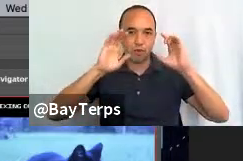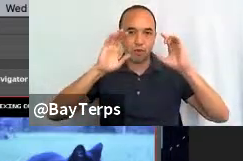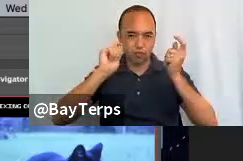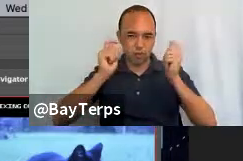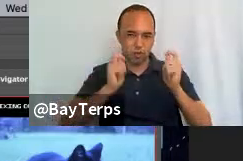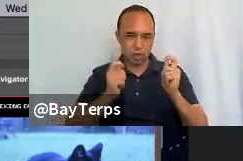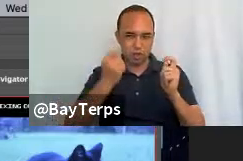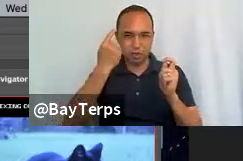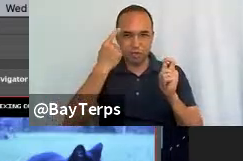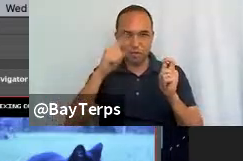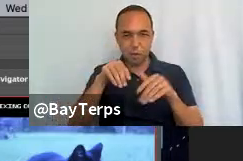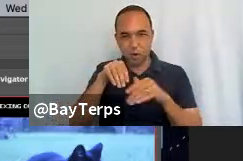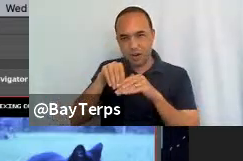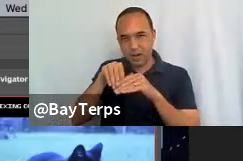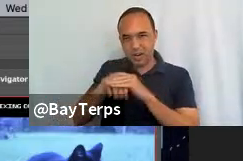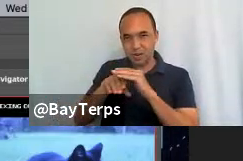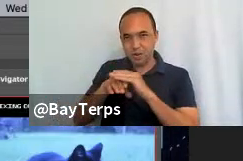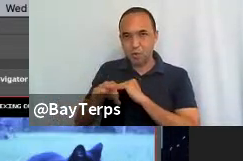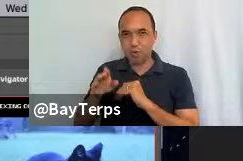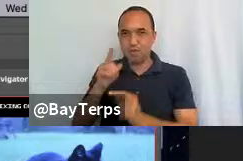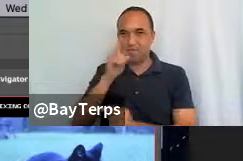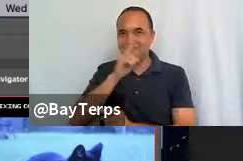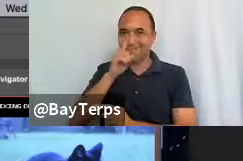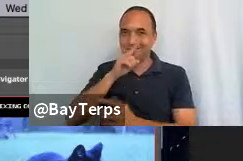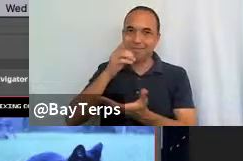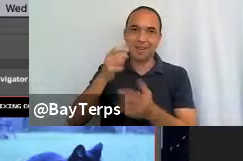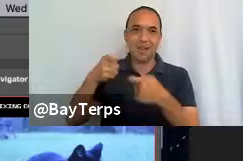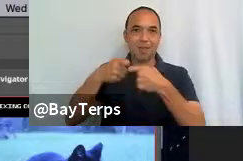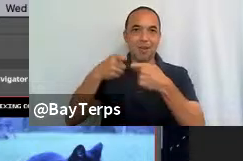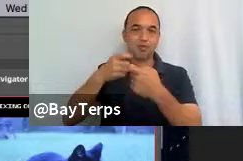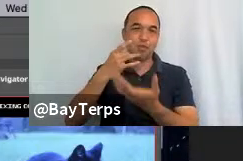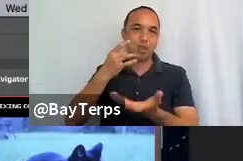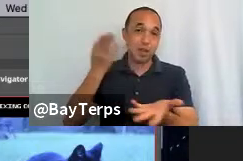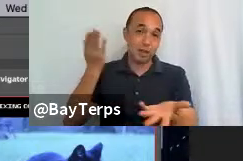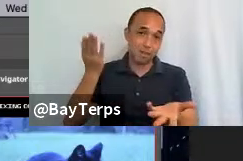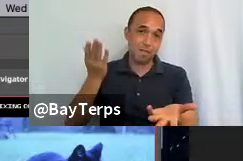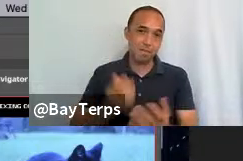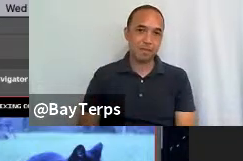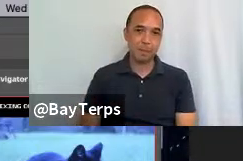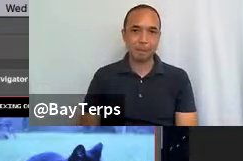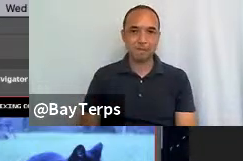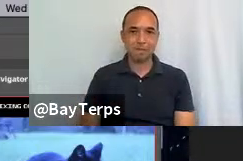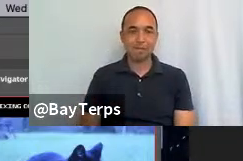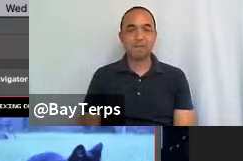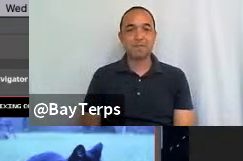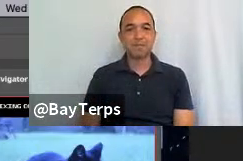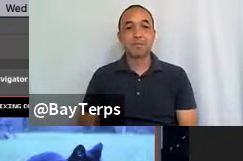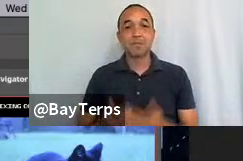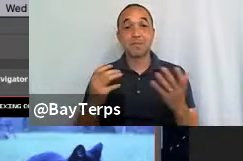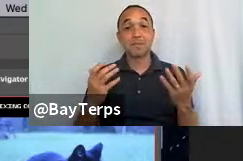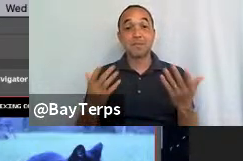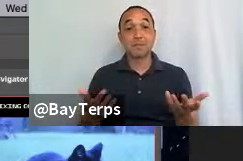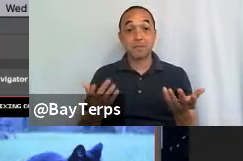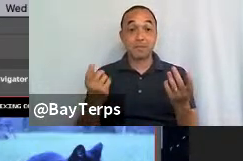the white balance for artificial light. So what we're going to do here